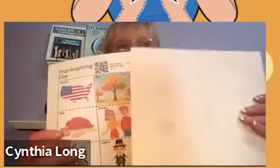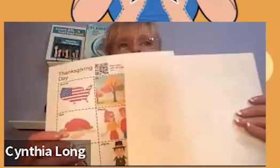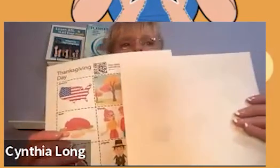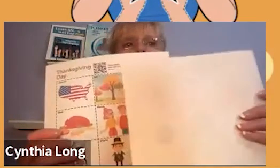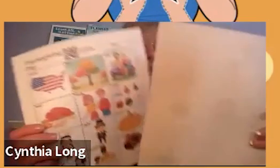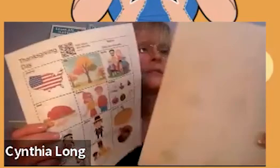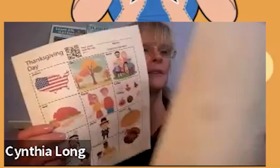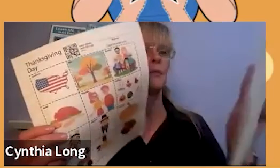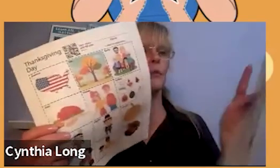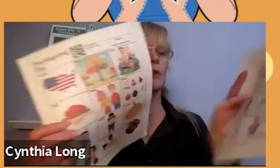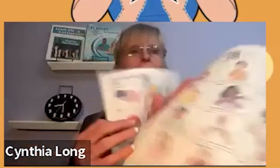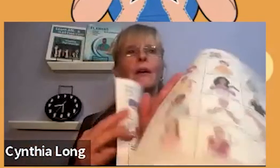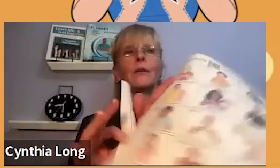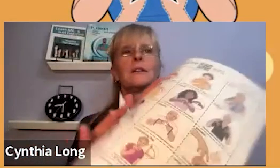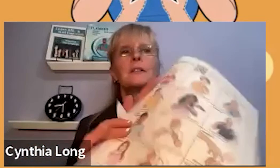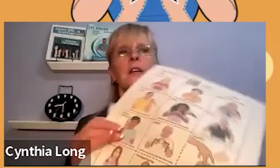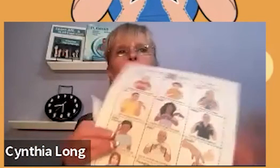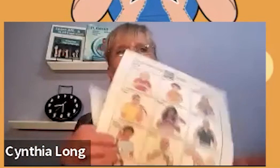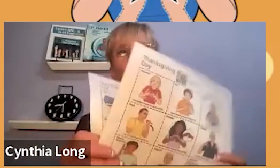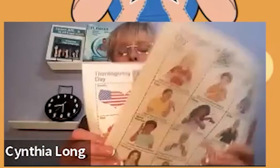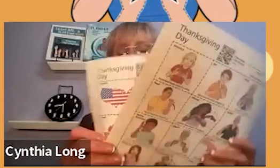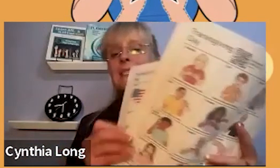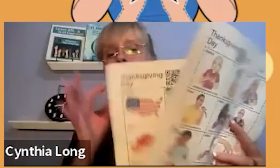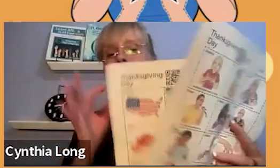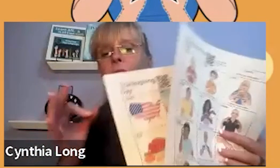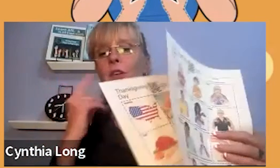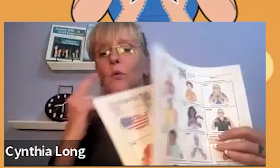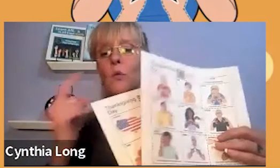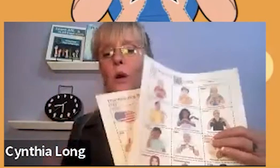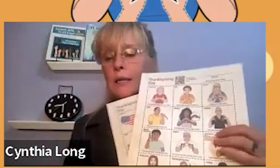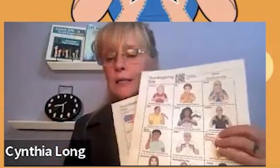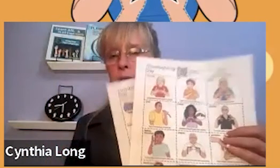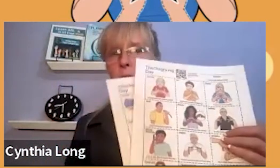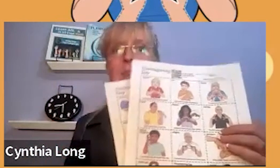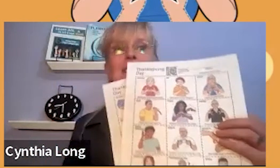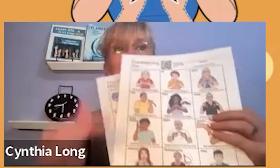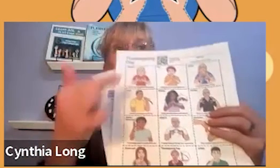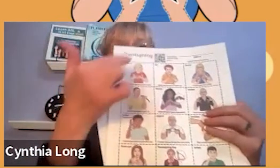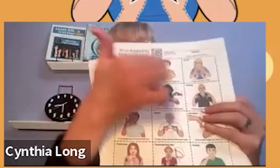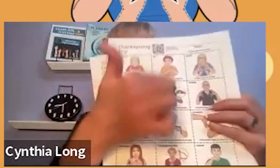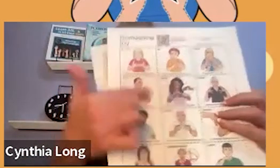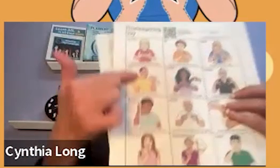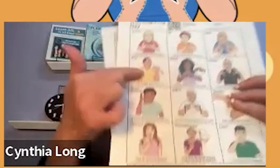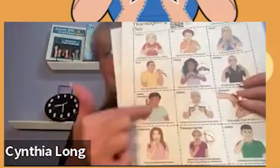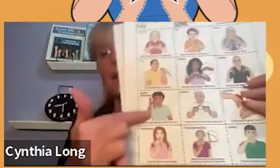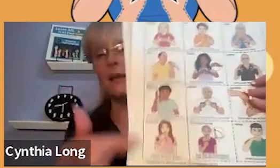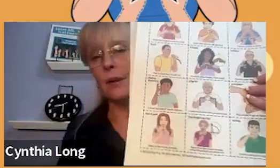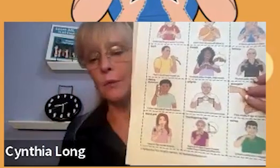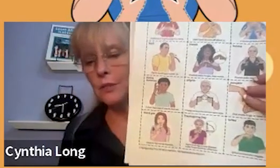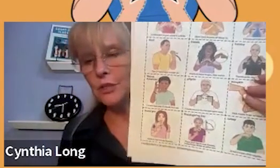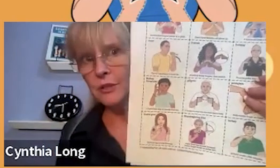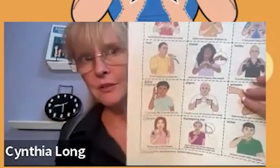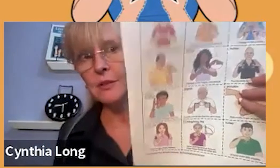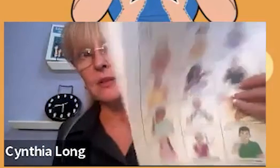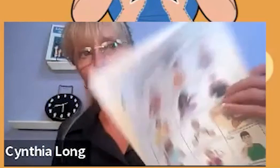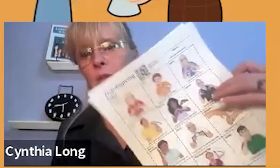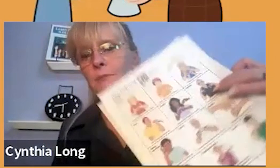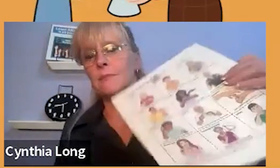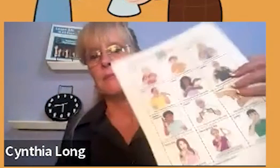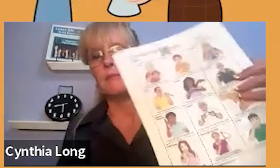is the flashcards and one is backwards. You can decide if you want signs, all sign